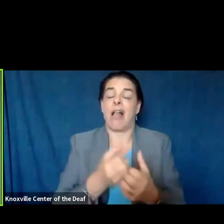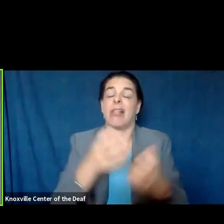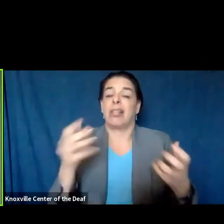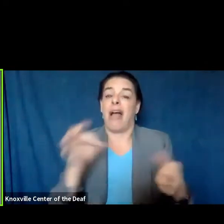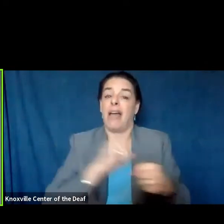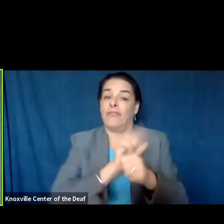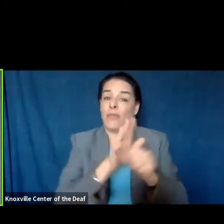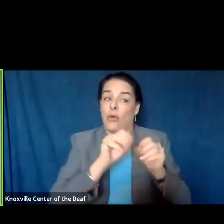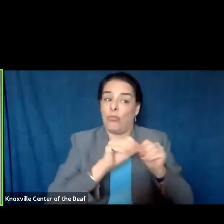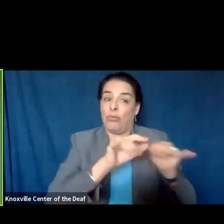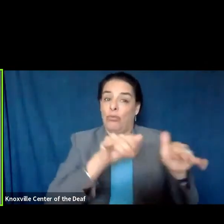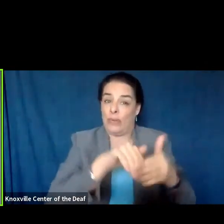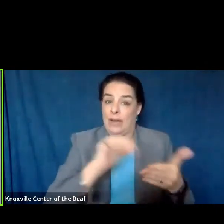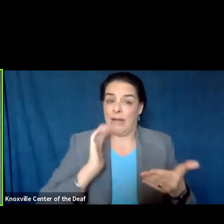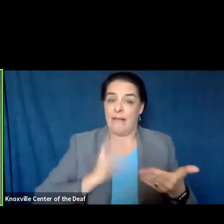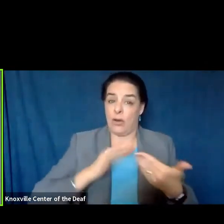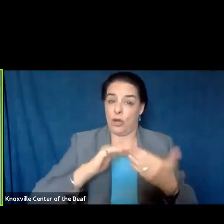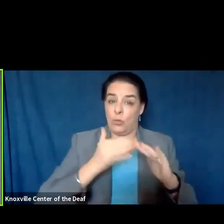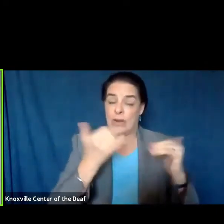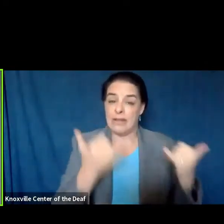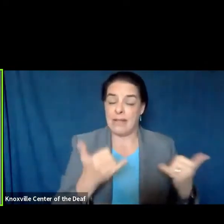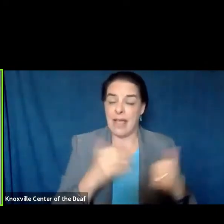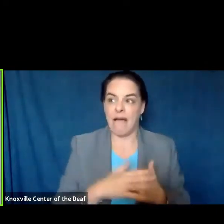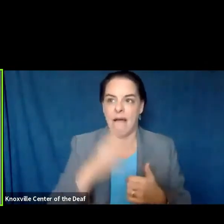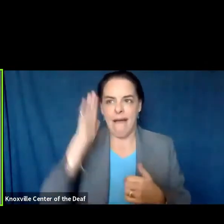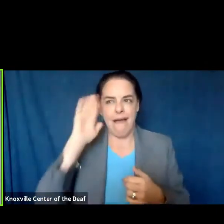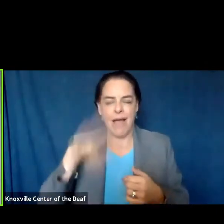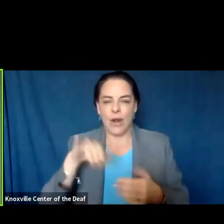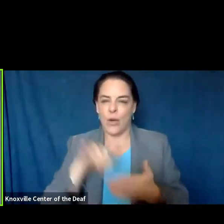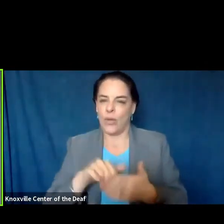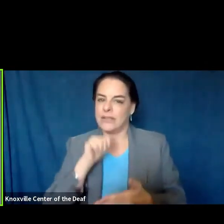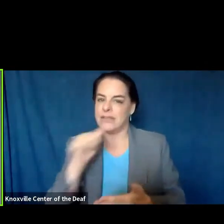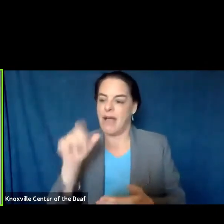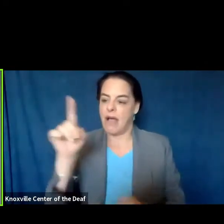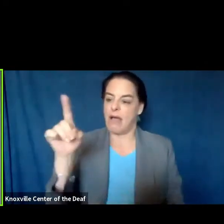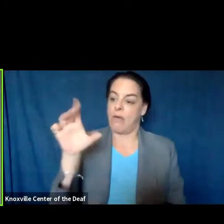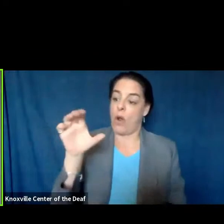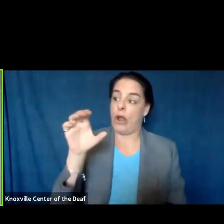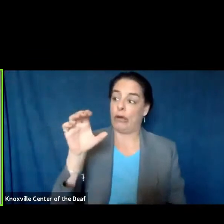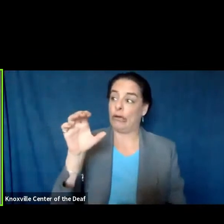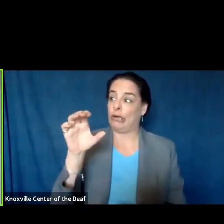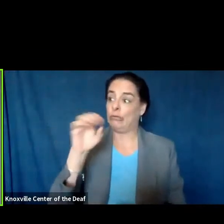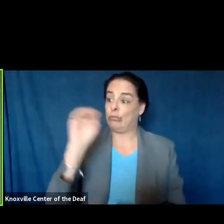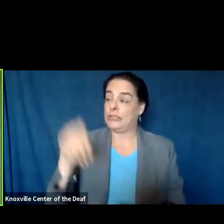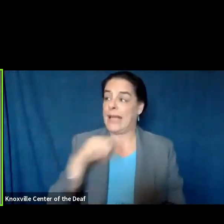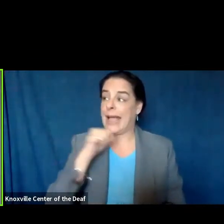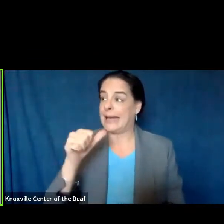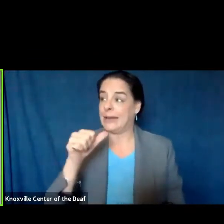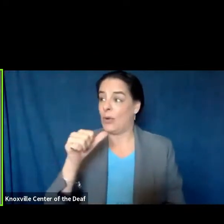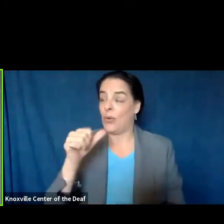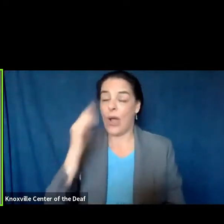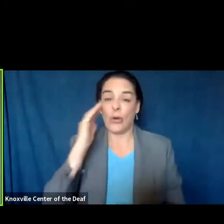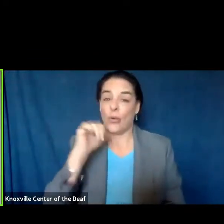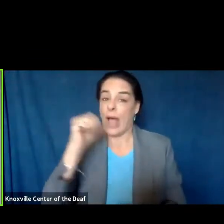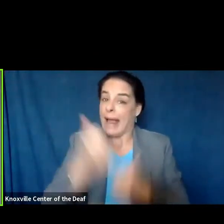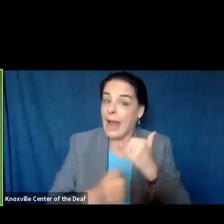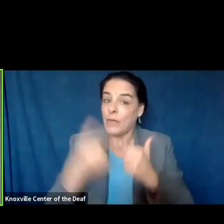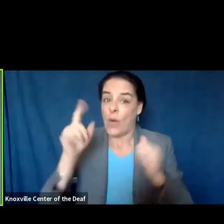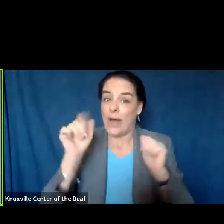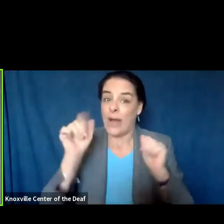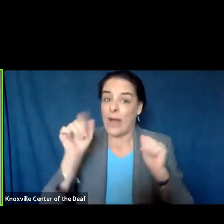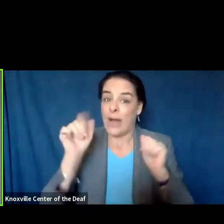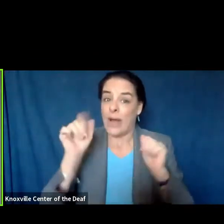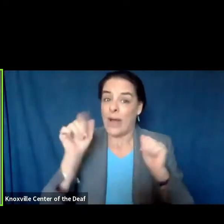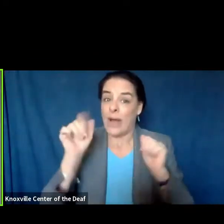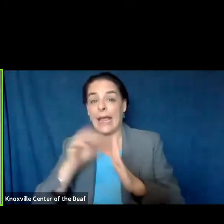this community. I know that's not 100% something that everybody can do that are in that age group or